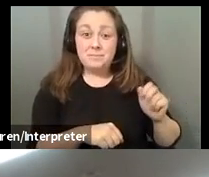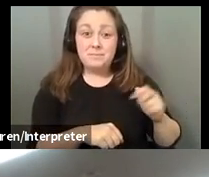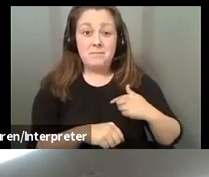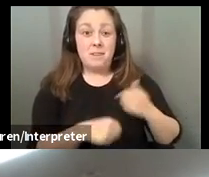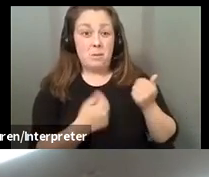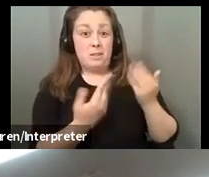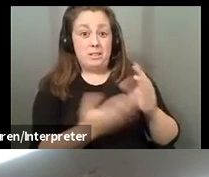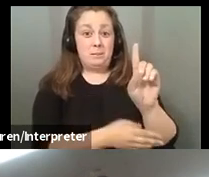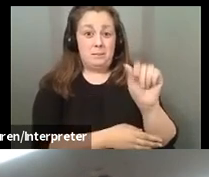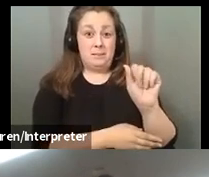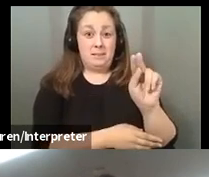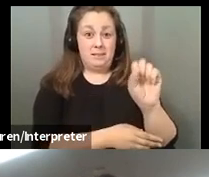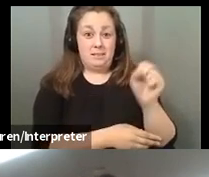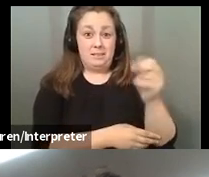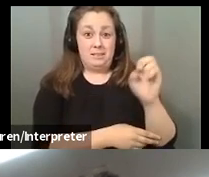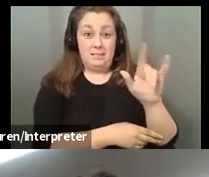nominate Dan Sheedy for vice chair.